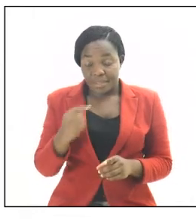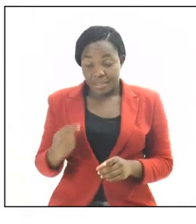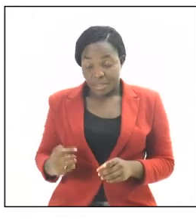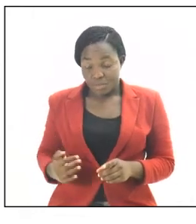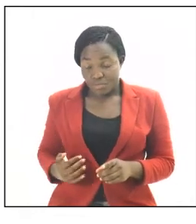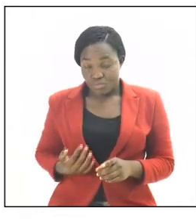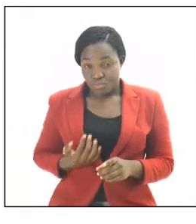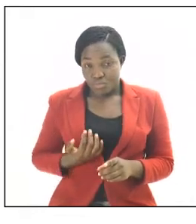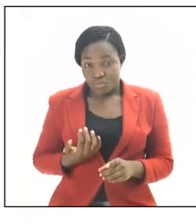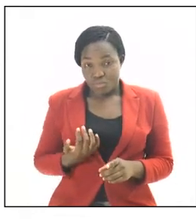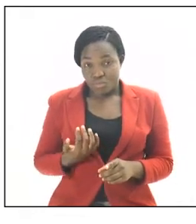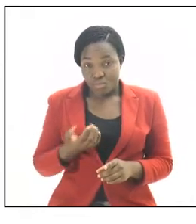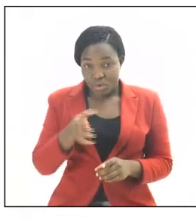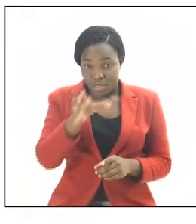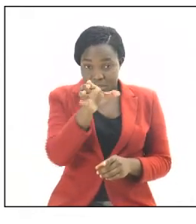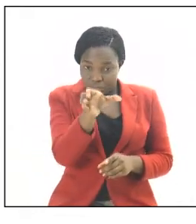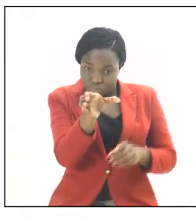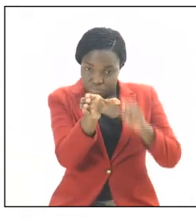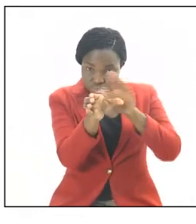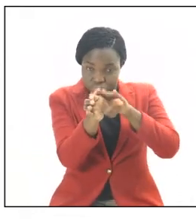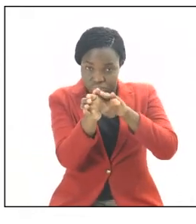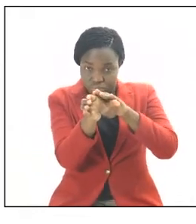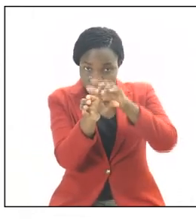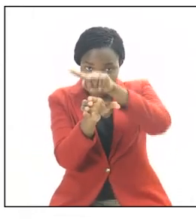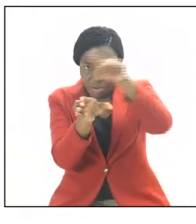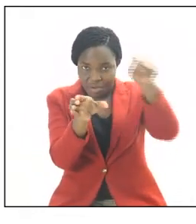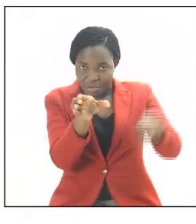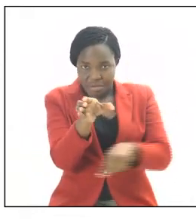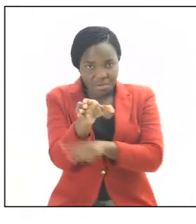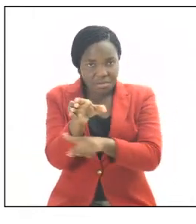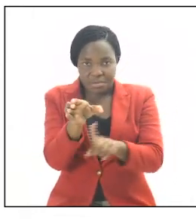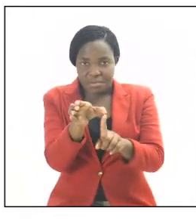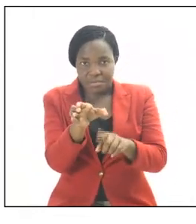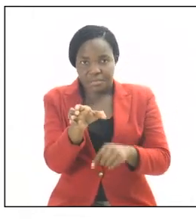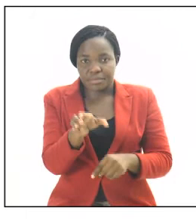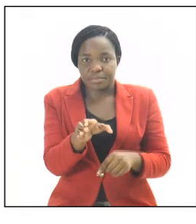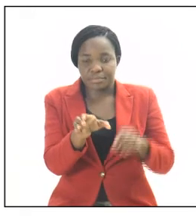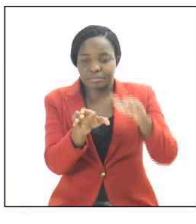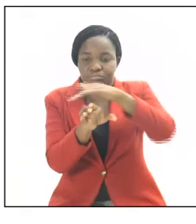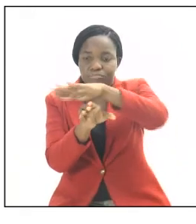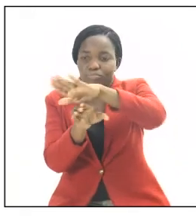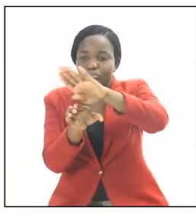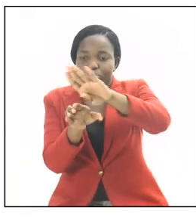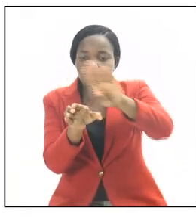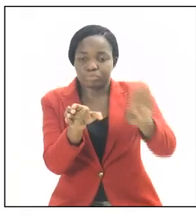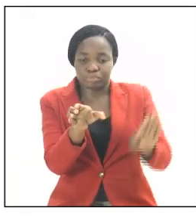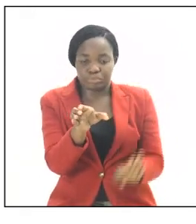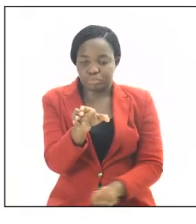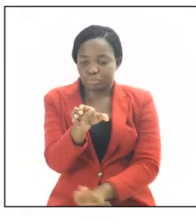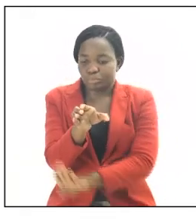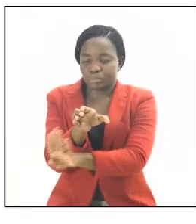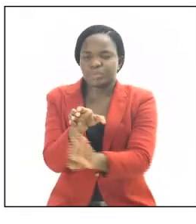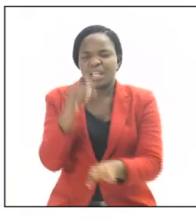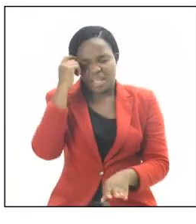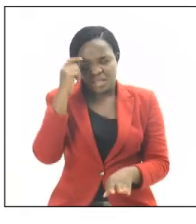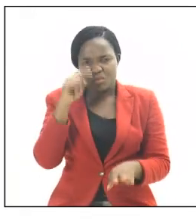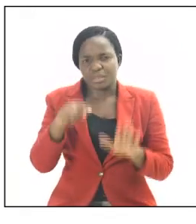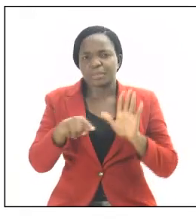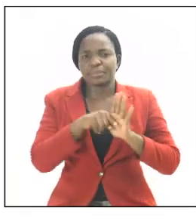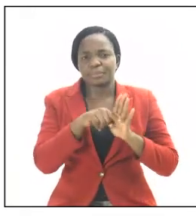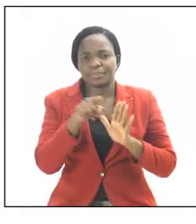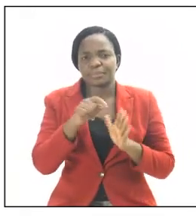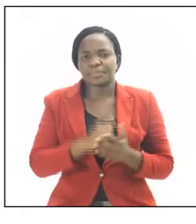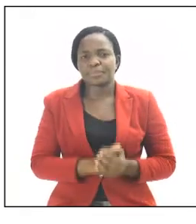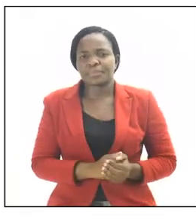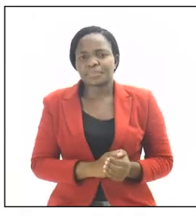is inside the rectangle, but outside the trapezium. I think we have to subtract.